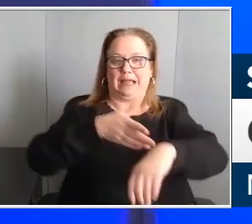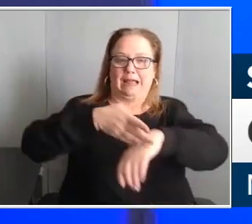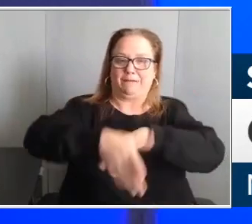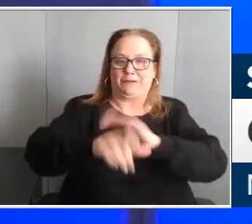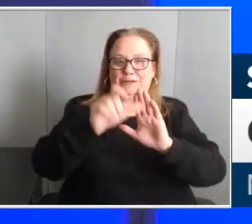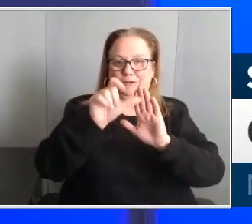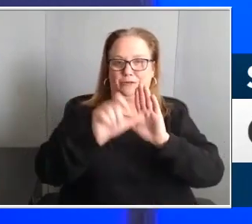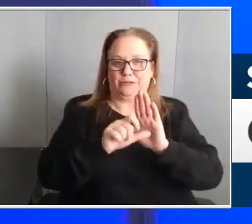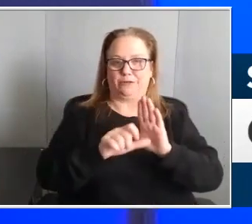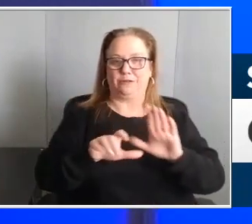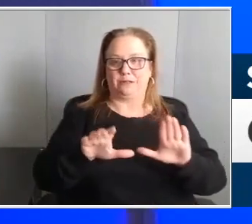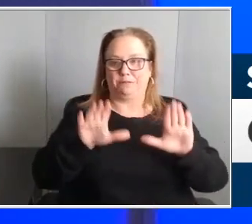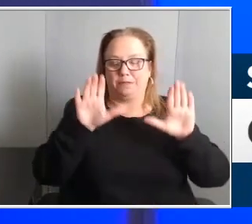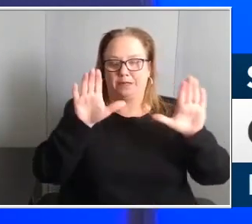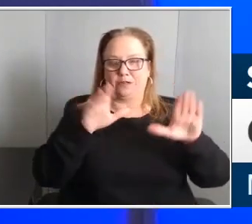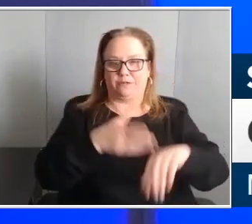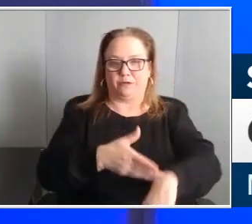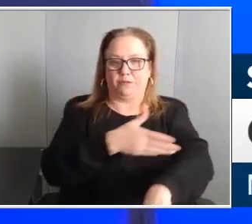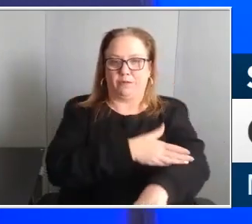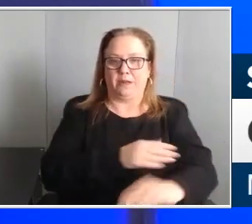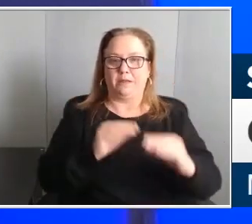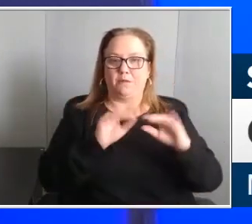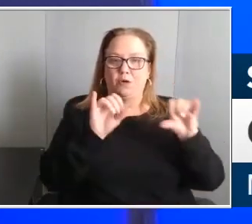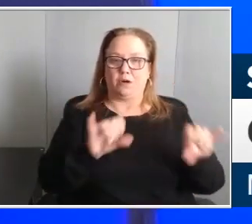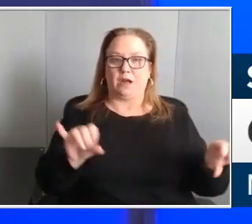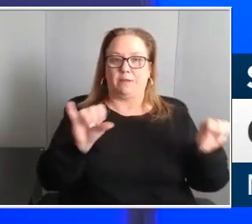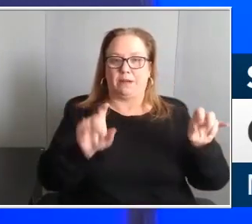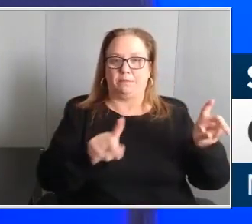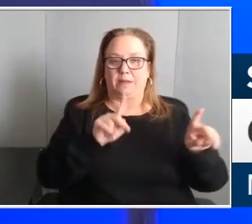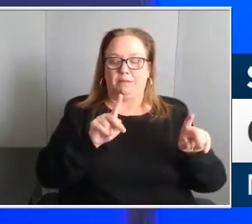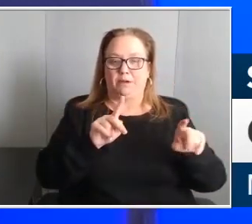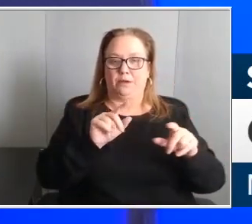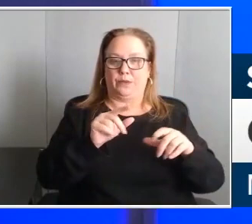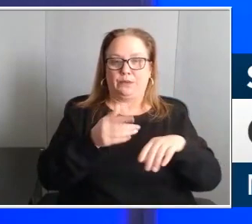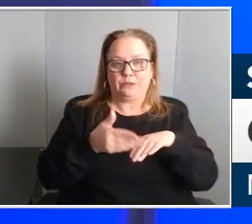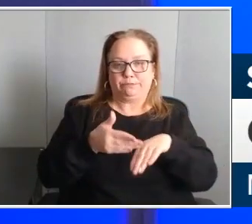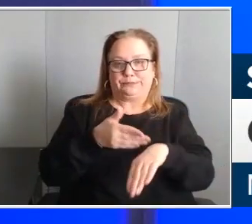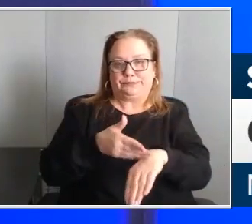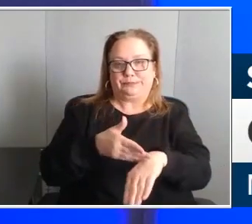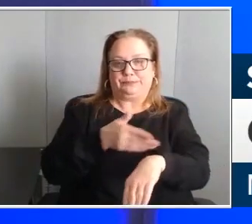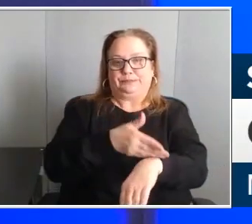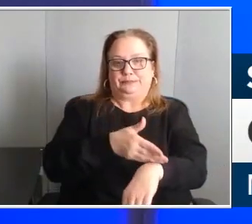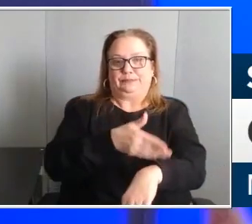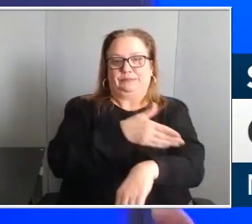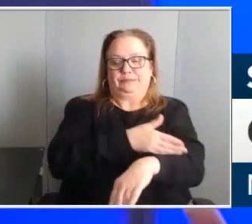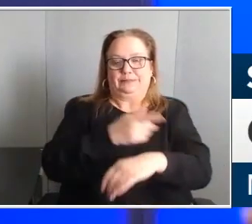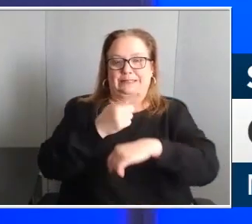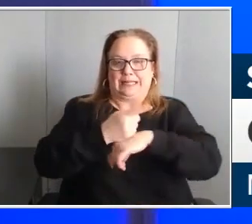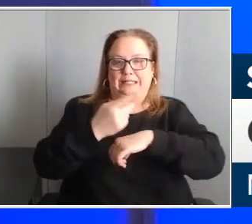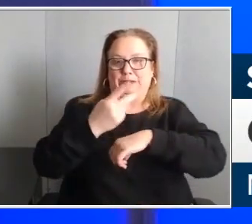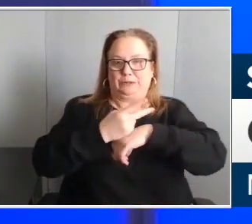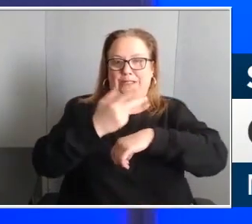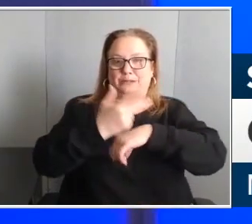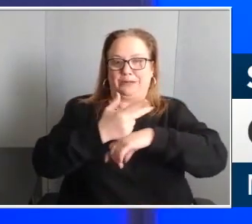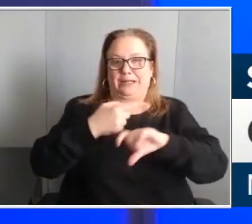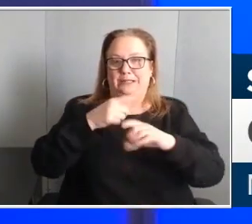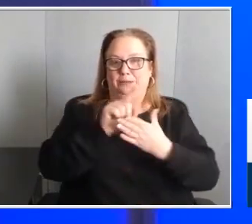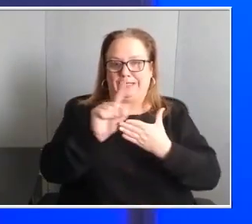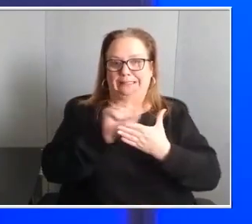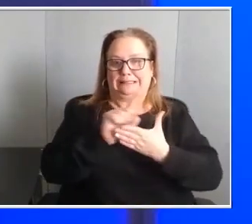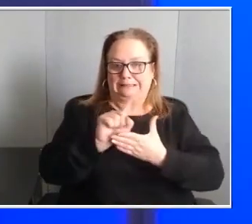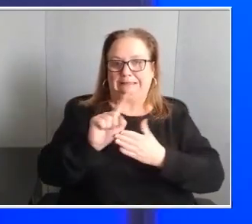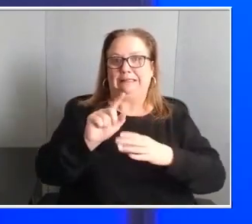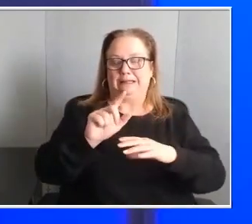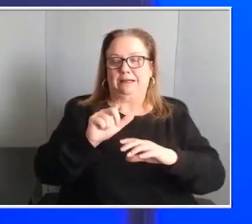lot of potential for improvement. Kind of the more common thing is that people gradually improve, you know, in the days, weeks, and months to come with therapy